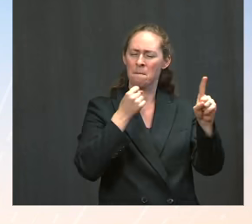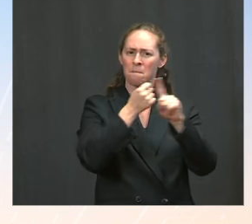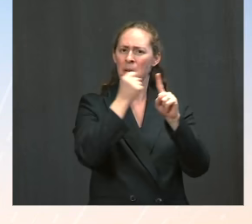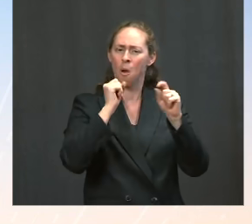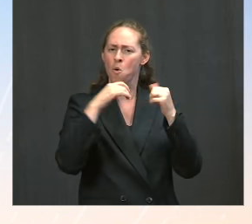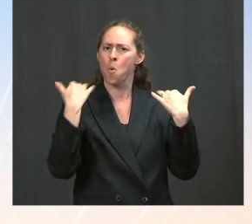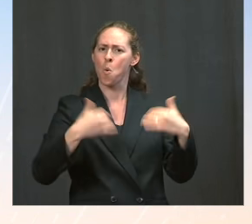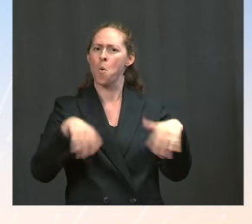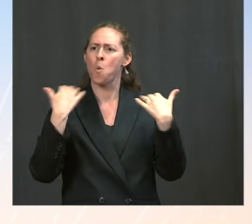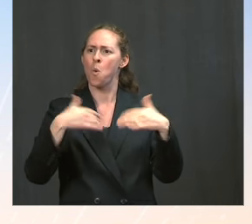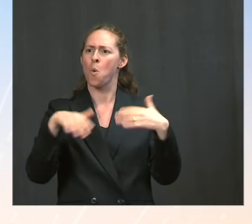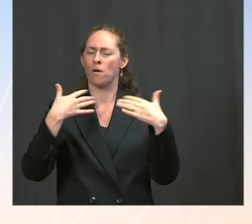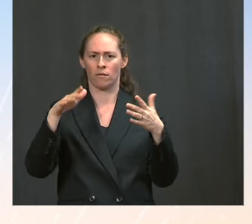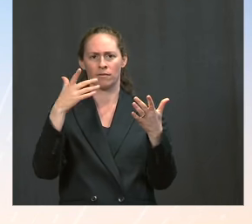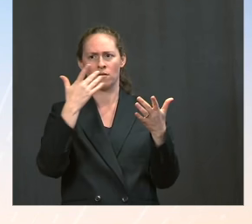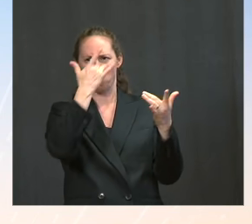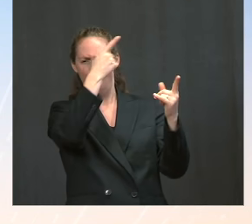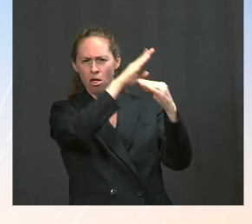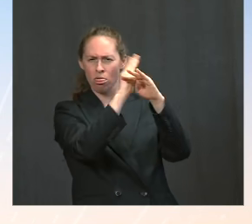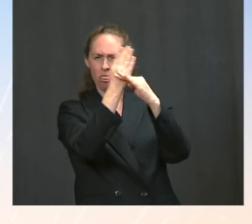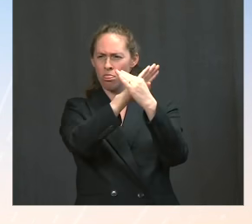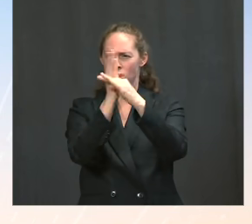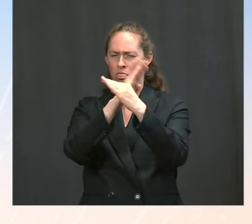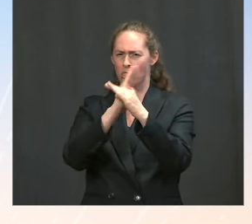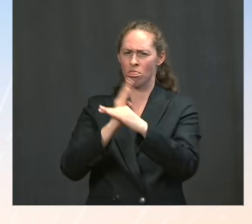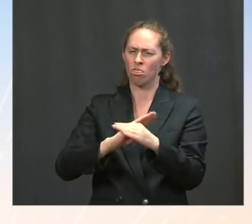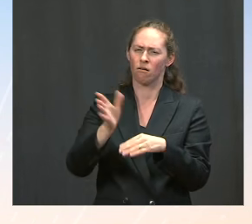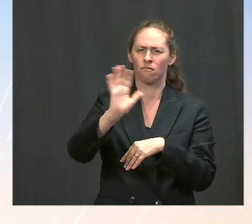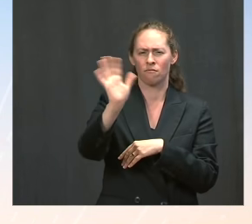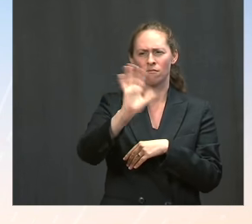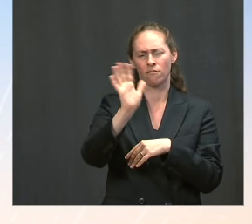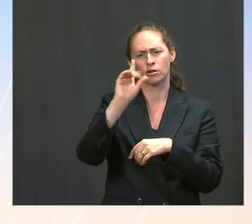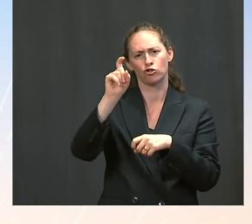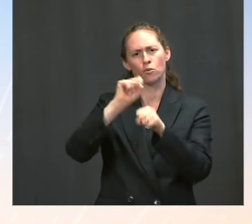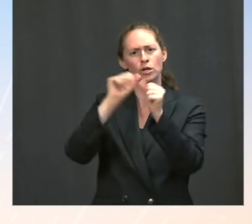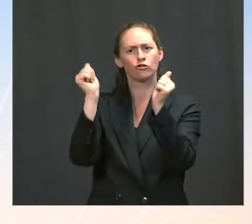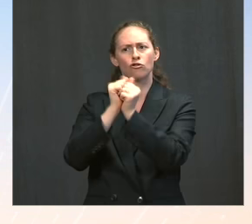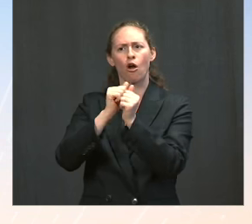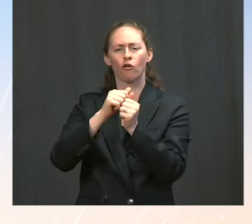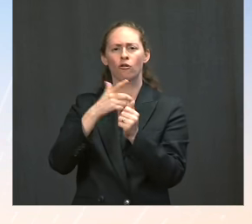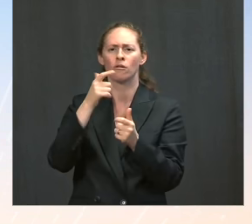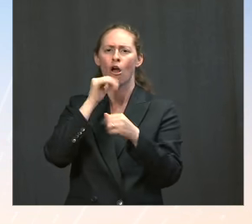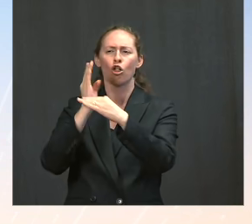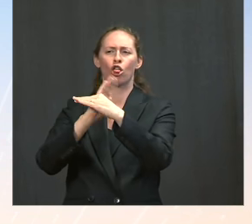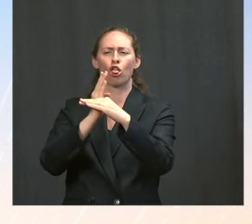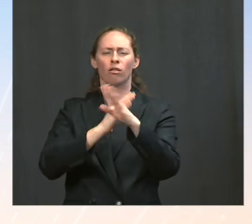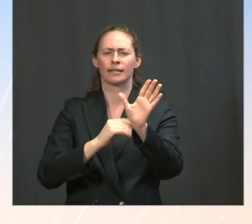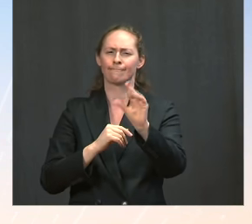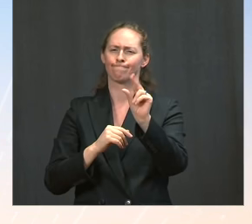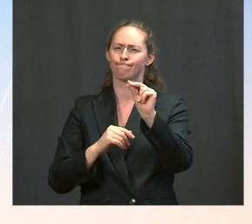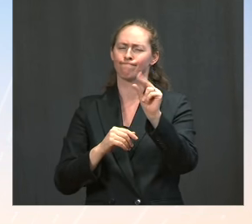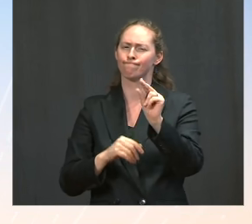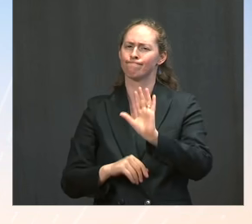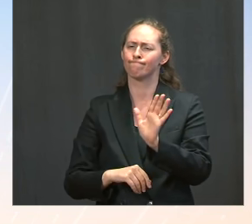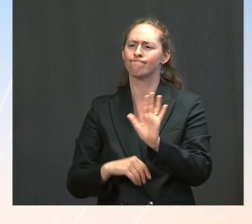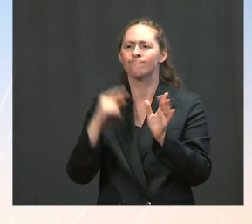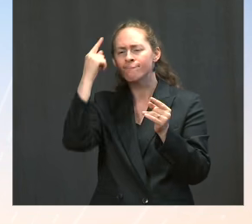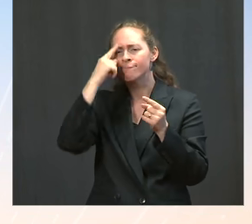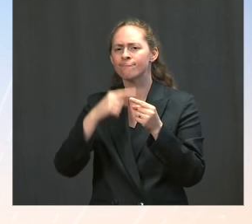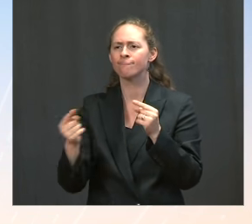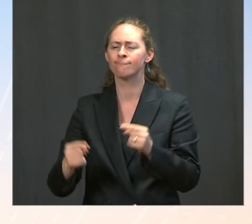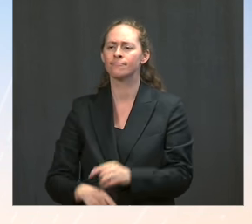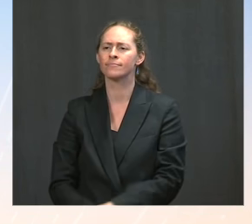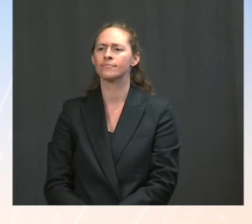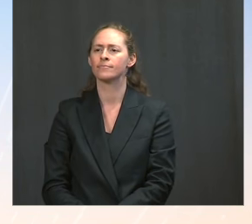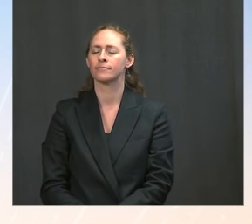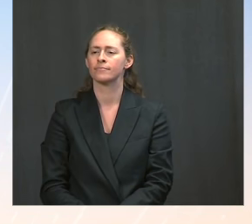be stonewalling. I would note that we believe in a multilateral approach. That has not been an approach that has been taken